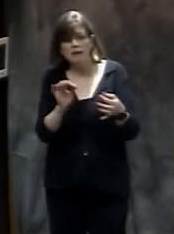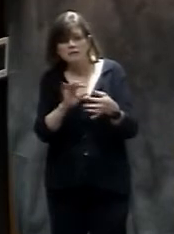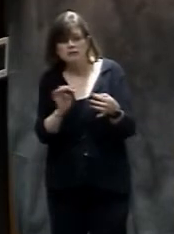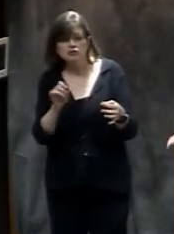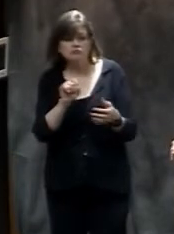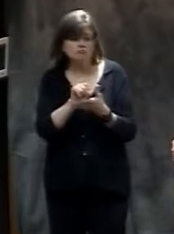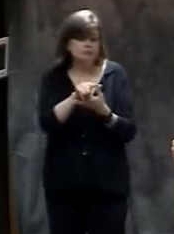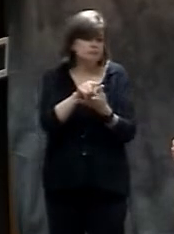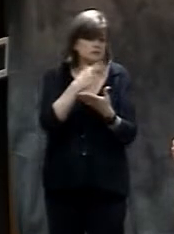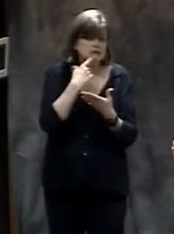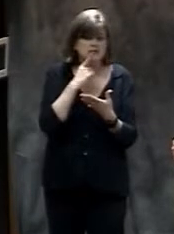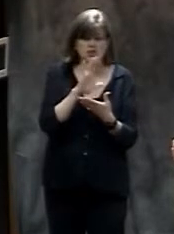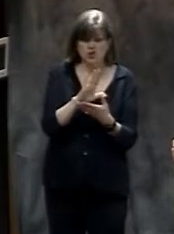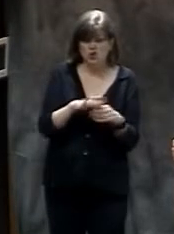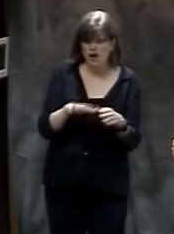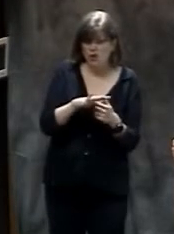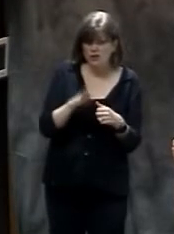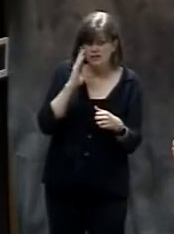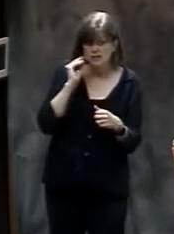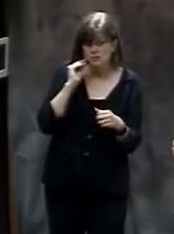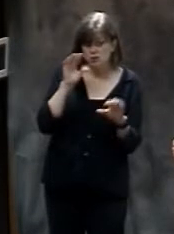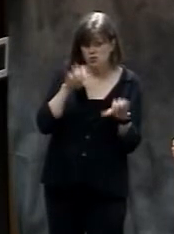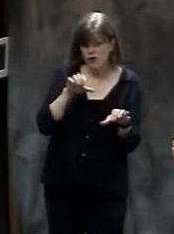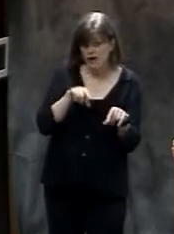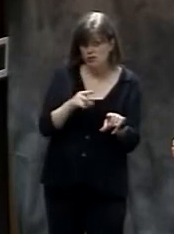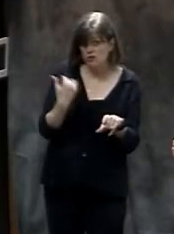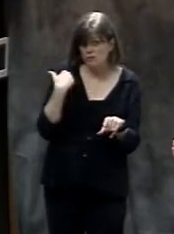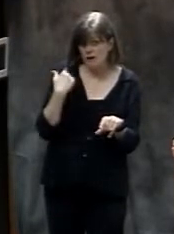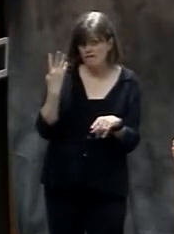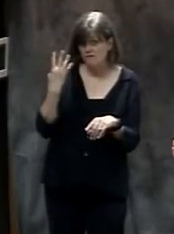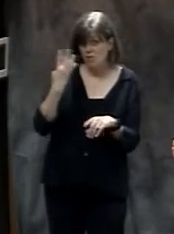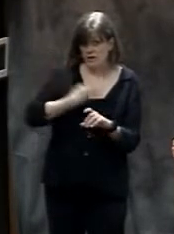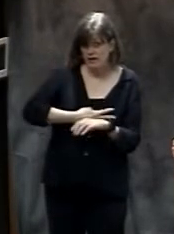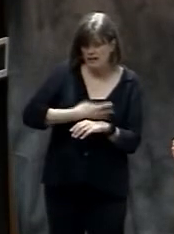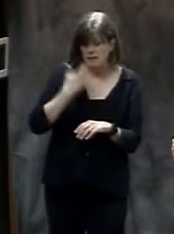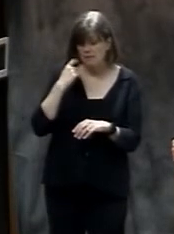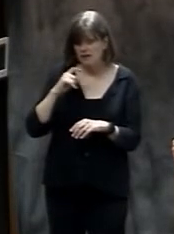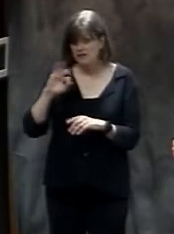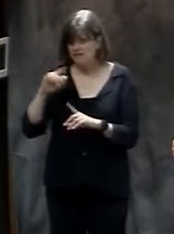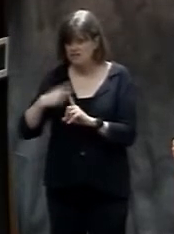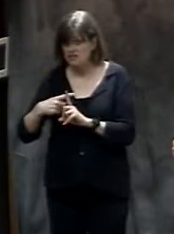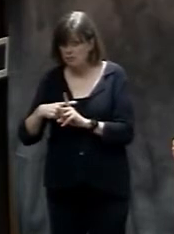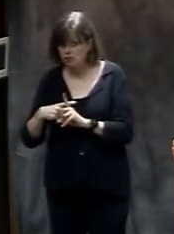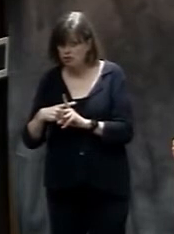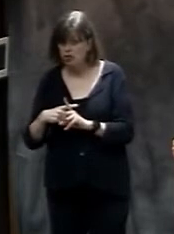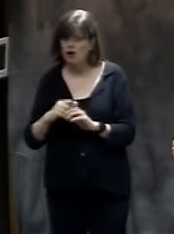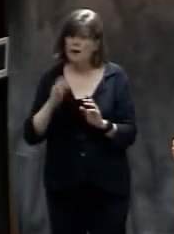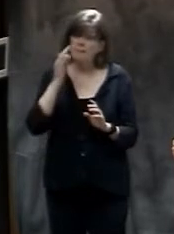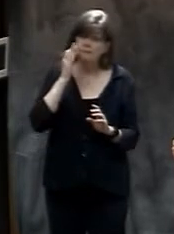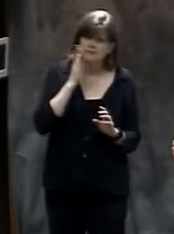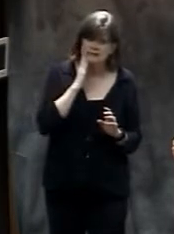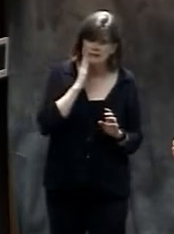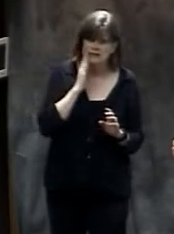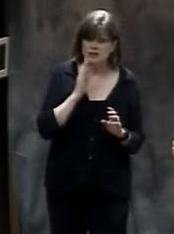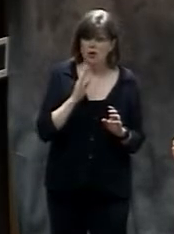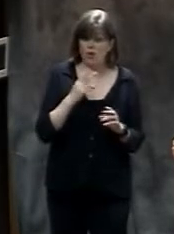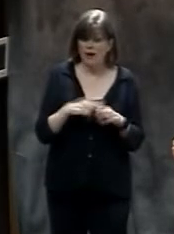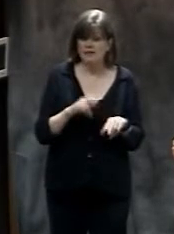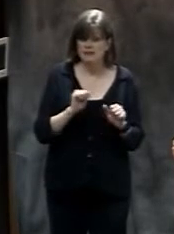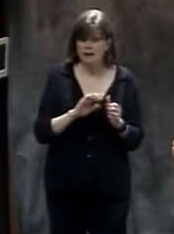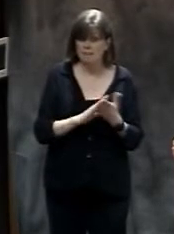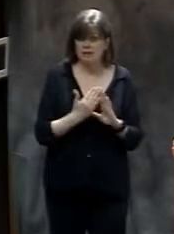your area has experienced rainfall in the last 4 days. Based on temperature conditions, mosquito eggs can develop into adults within 6